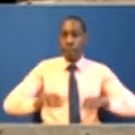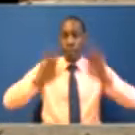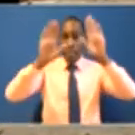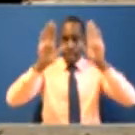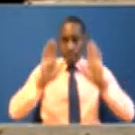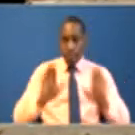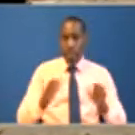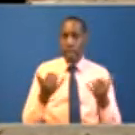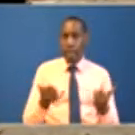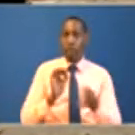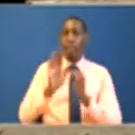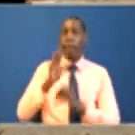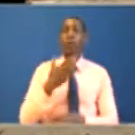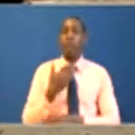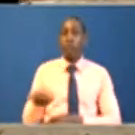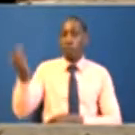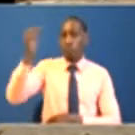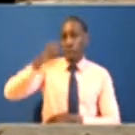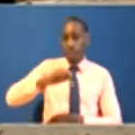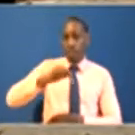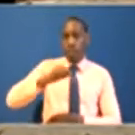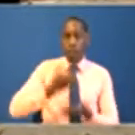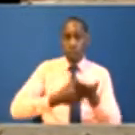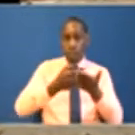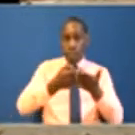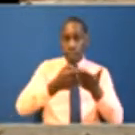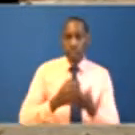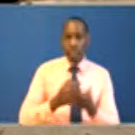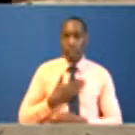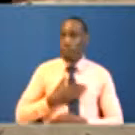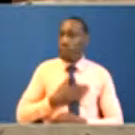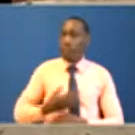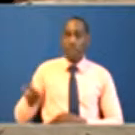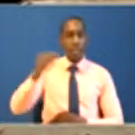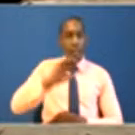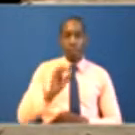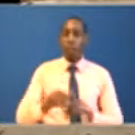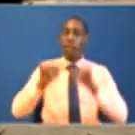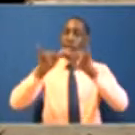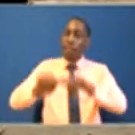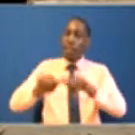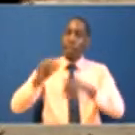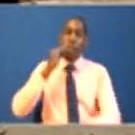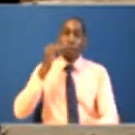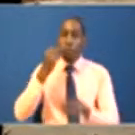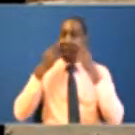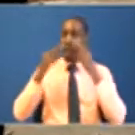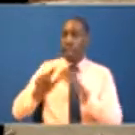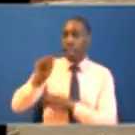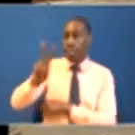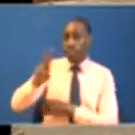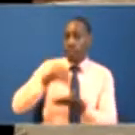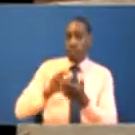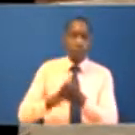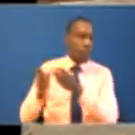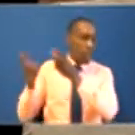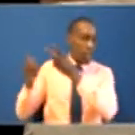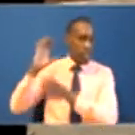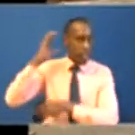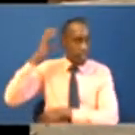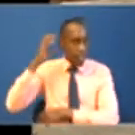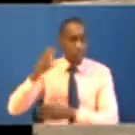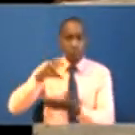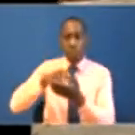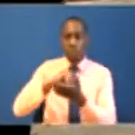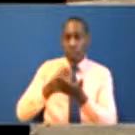so if you wanted to come to this debate please donate at home watch the tv stations listen to the radio stations